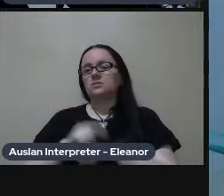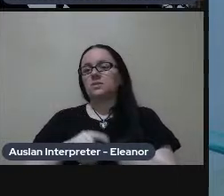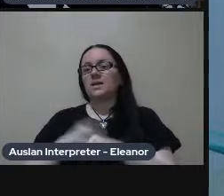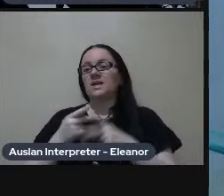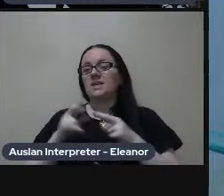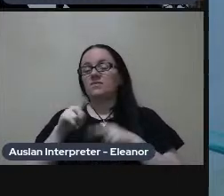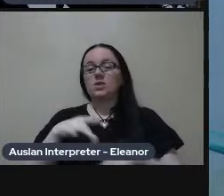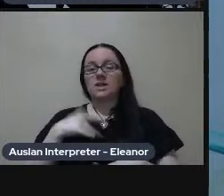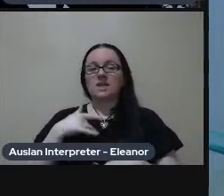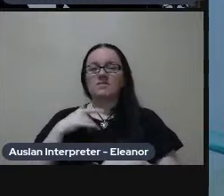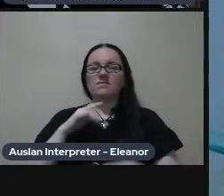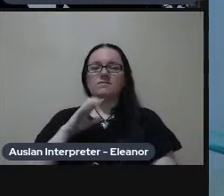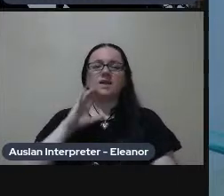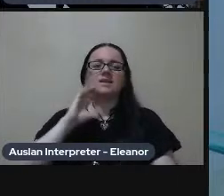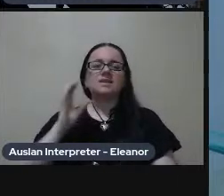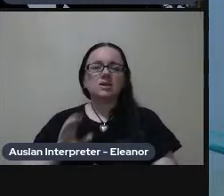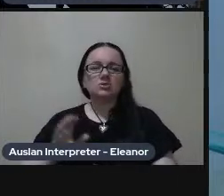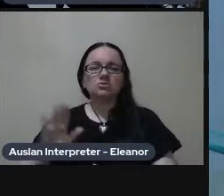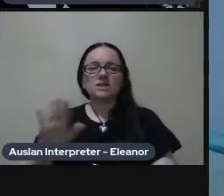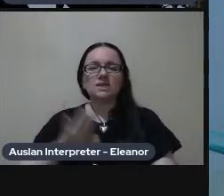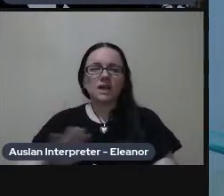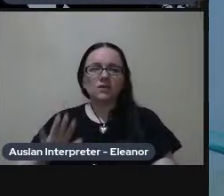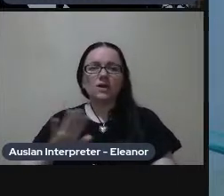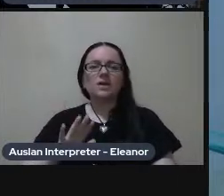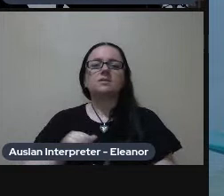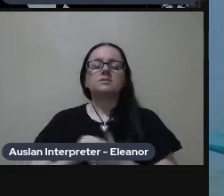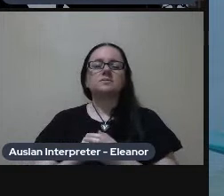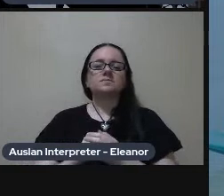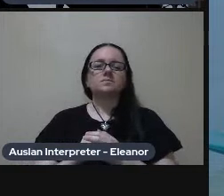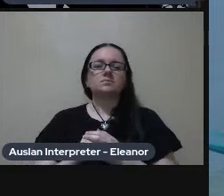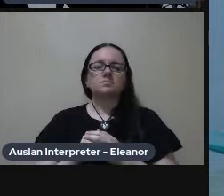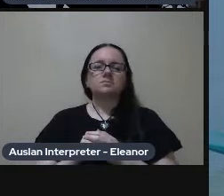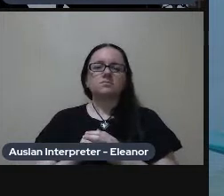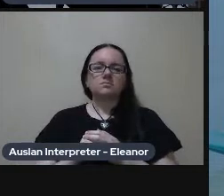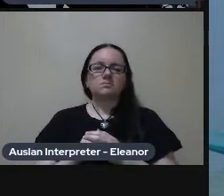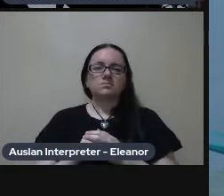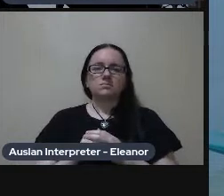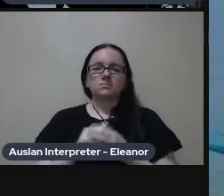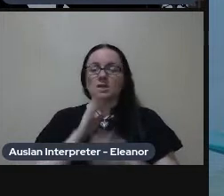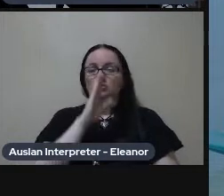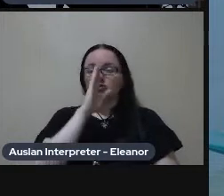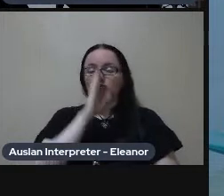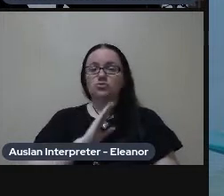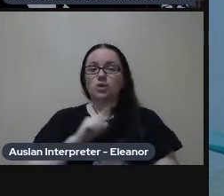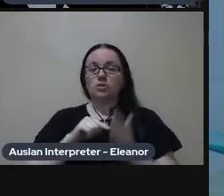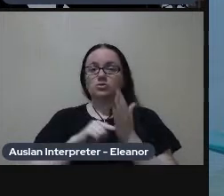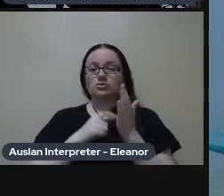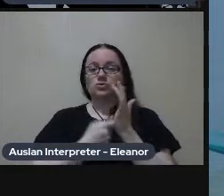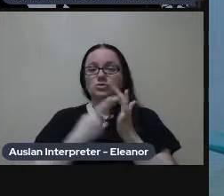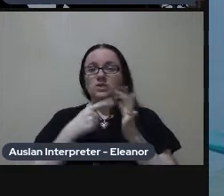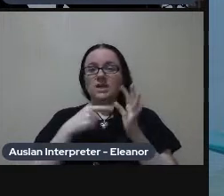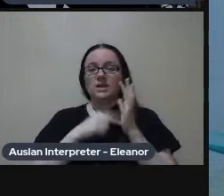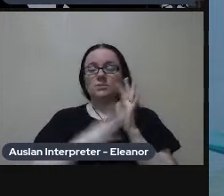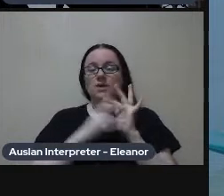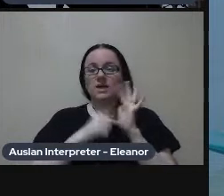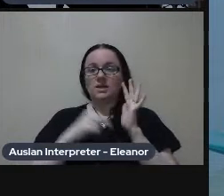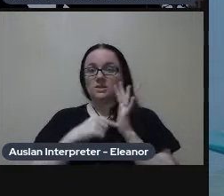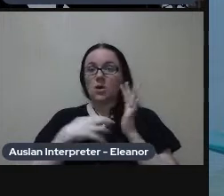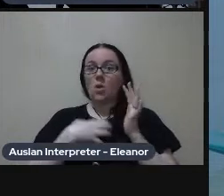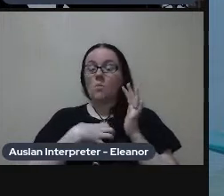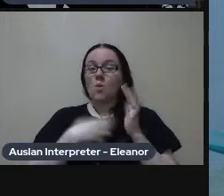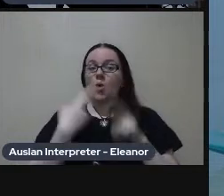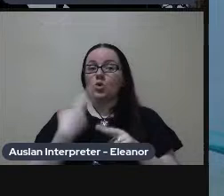live in a rural or a regional area of the Hunter New England region, you would get stroke treatment slightly quicker than someone who's close by